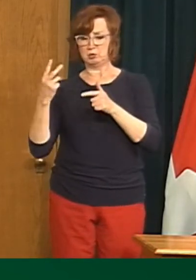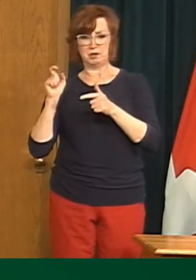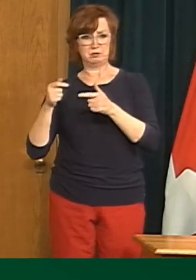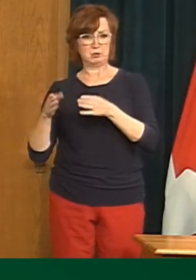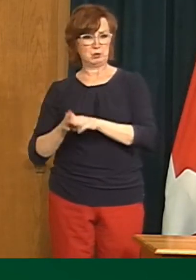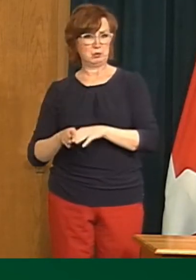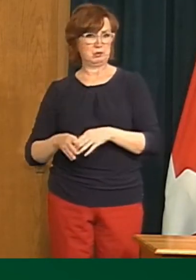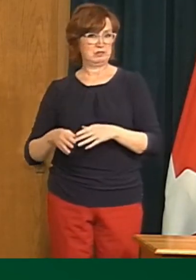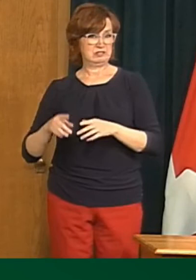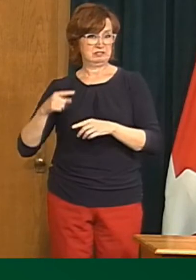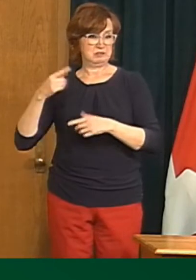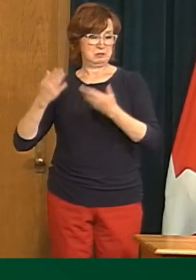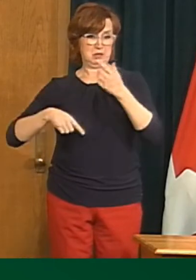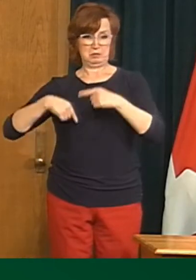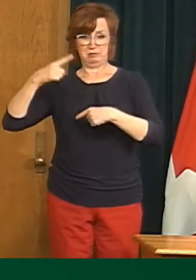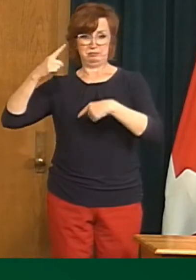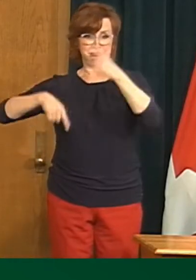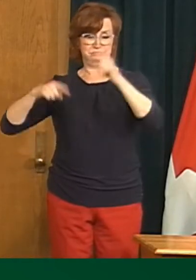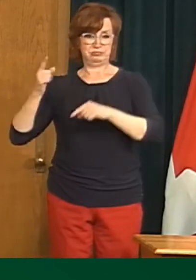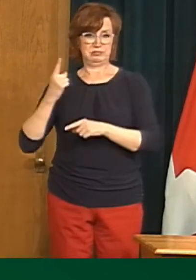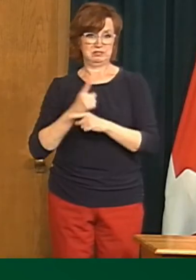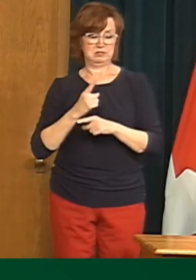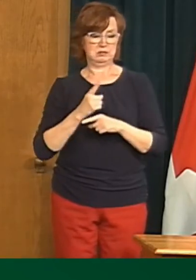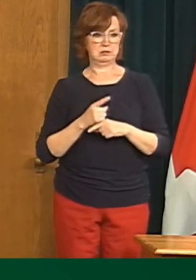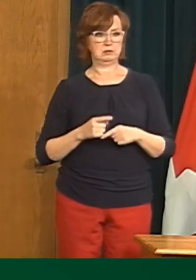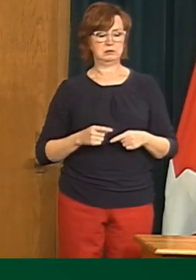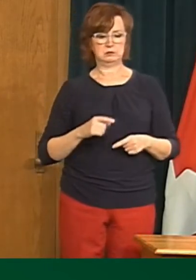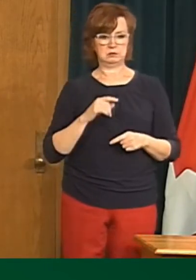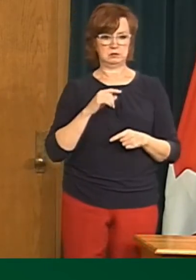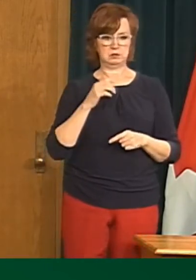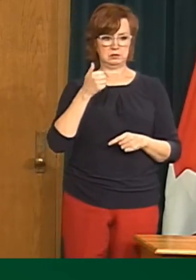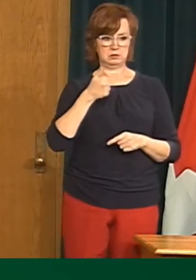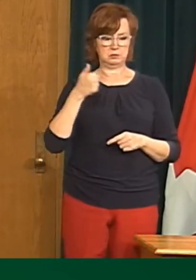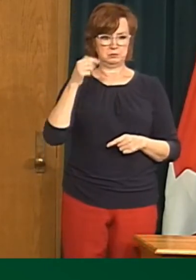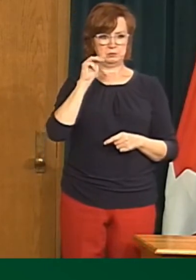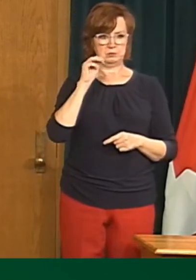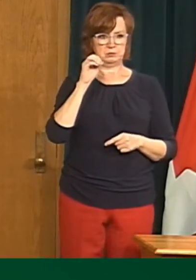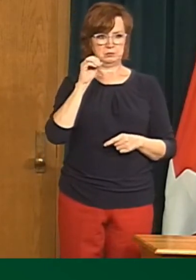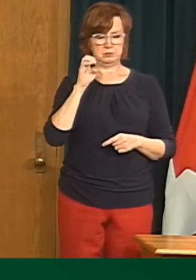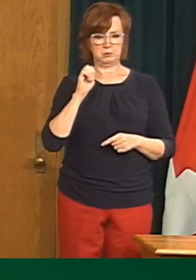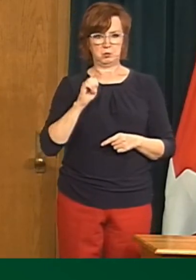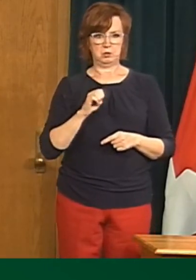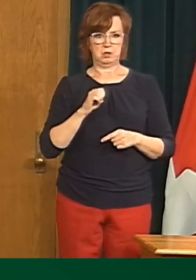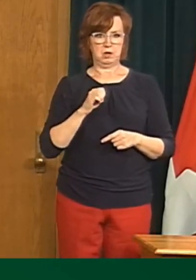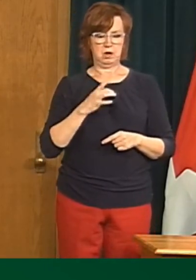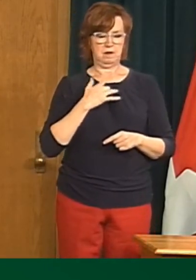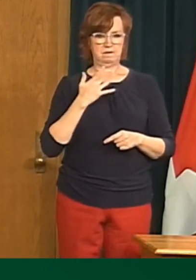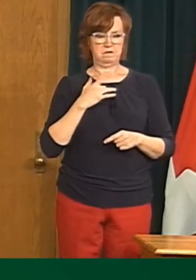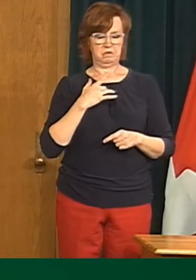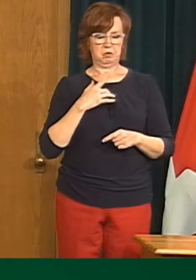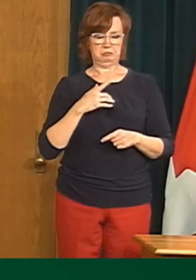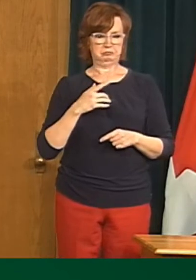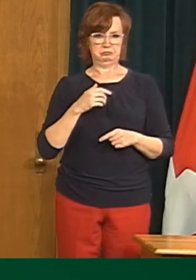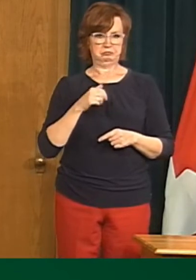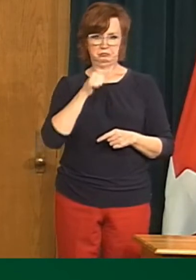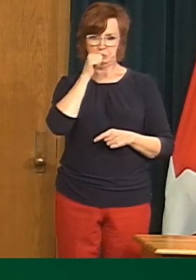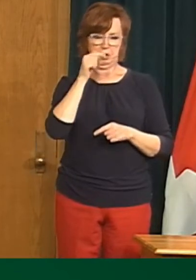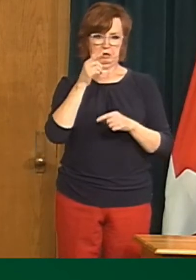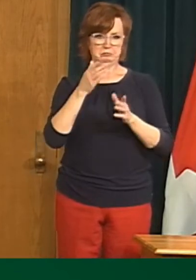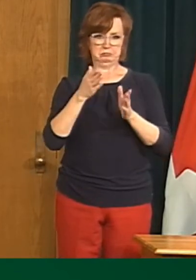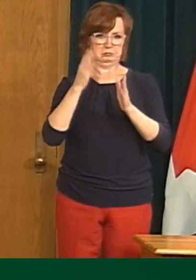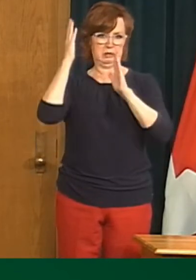of the demands on the system at that time. I would point, that isn't expected. With the